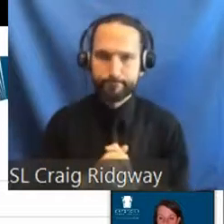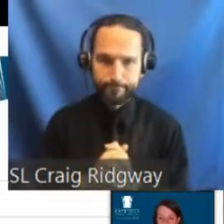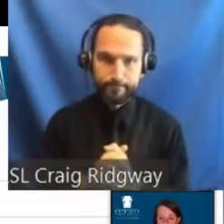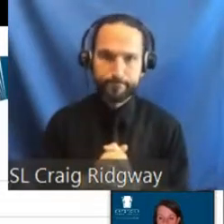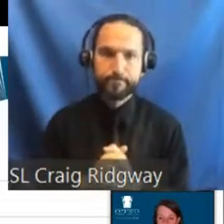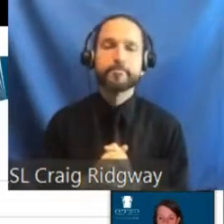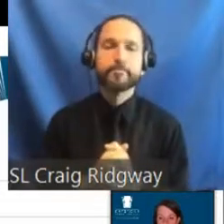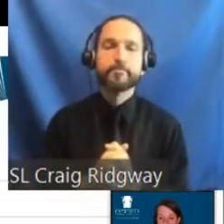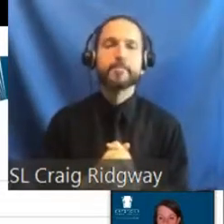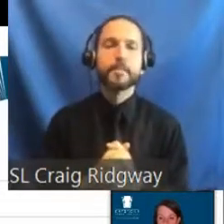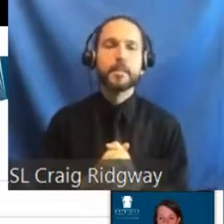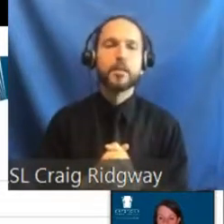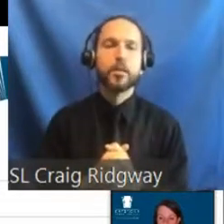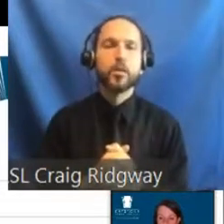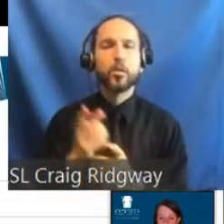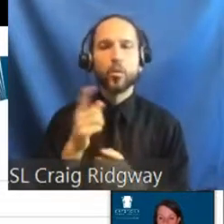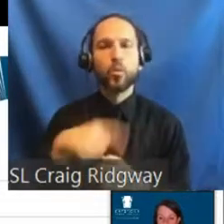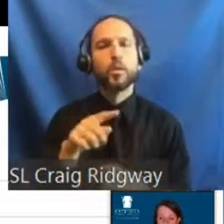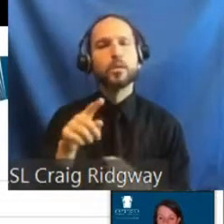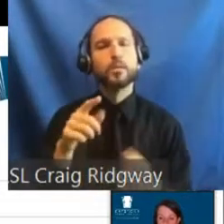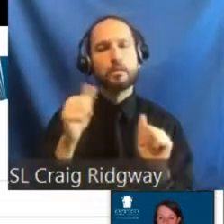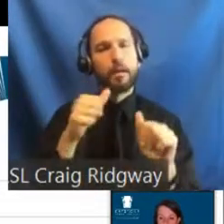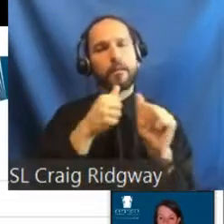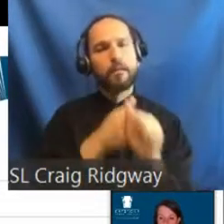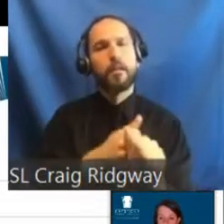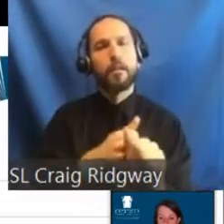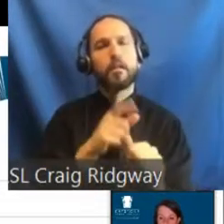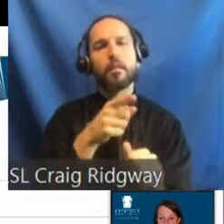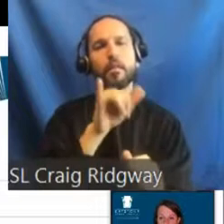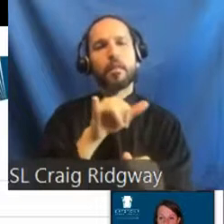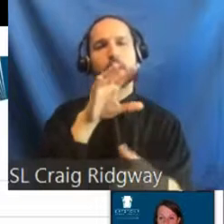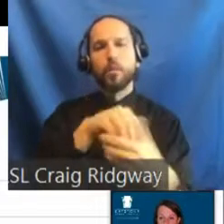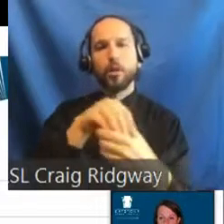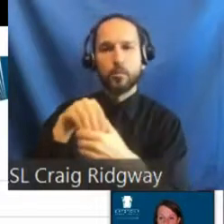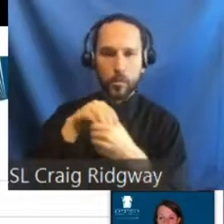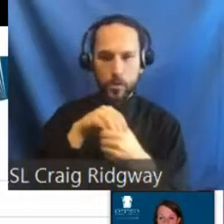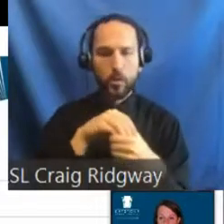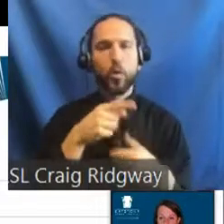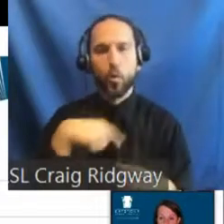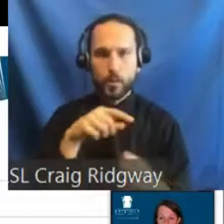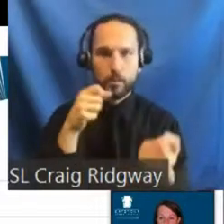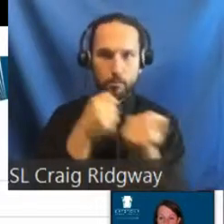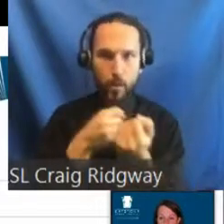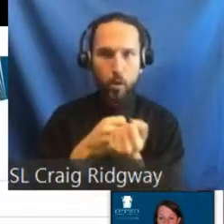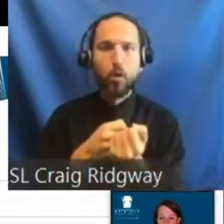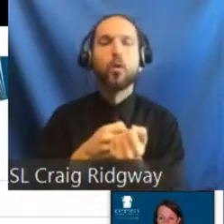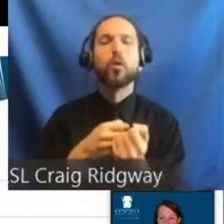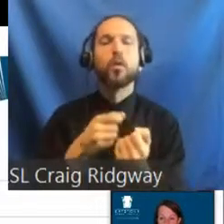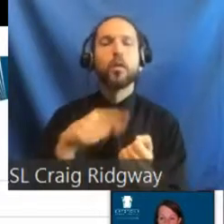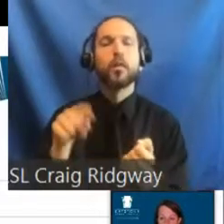Now more than ever, we continue to follow the lead of our participants. We support them as they reflect on